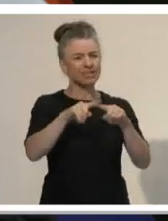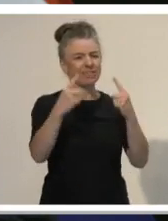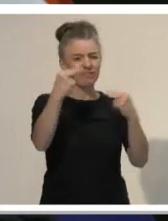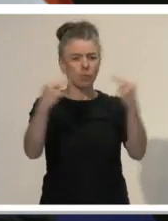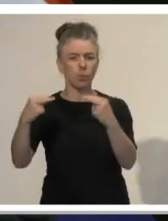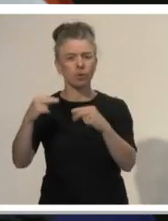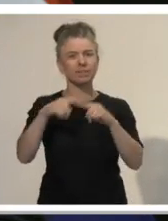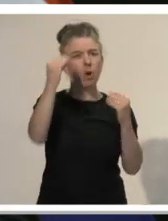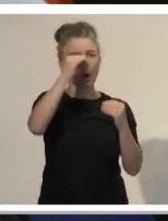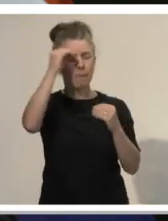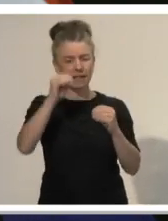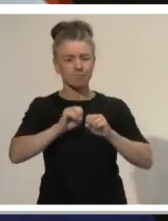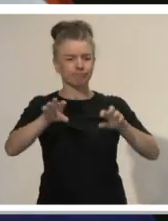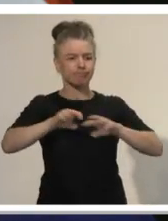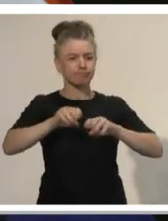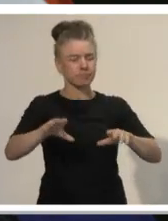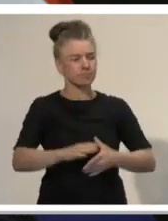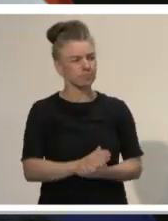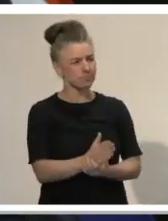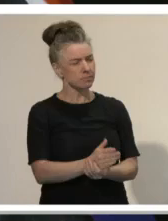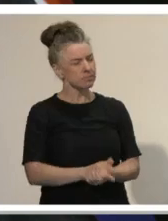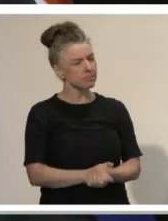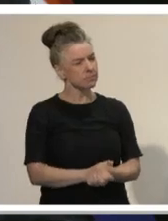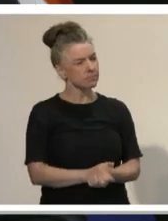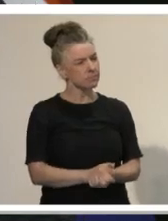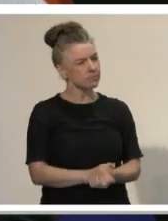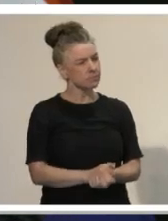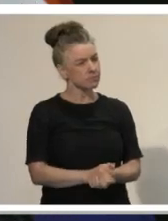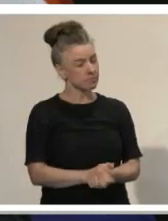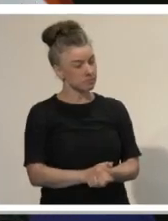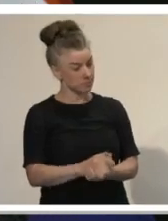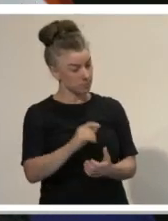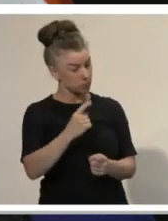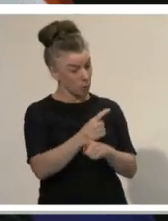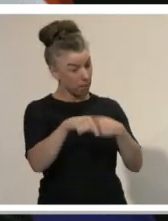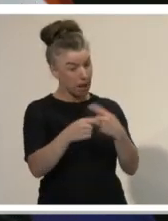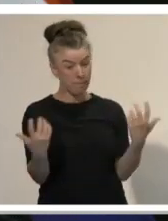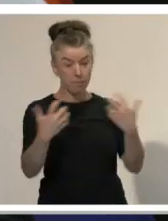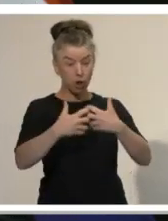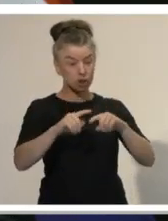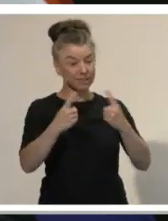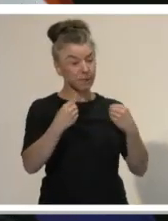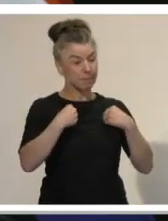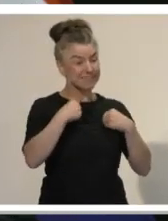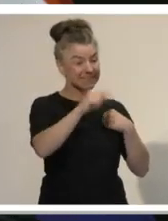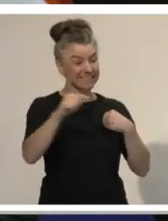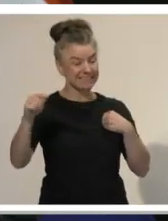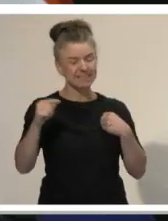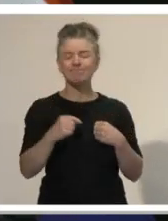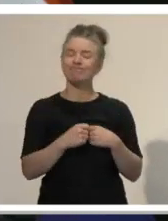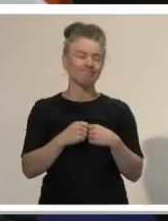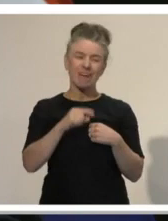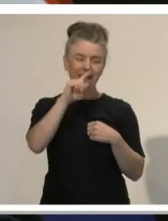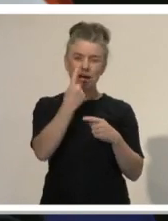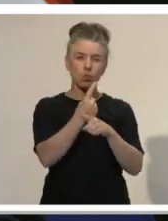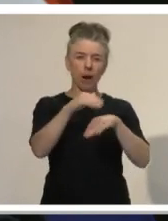second package as well. Suggestion that the government would get behind a Stuff Me merger, for example. Look, I'm not going to go into any of those hypotheticals at the